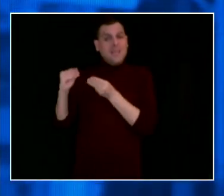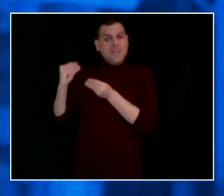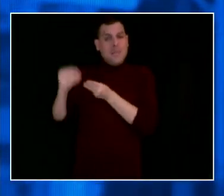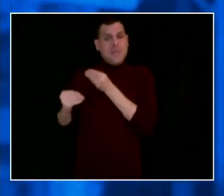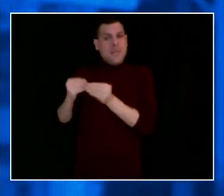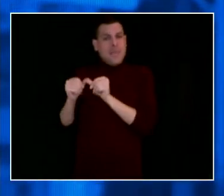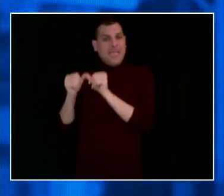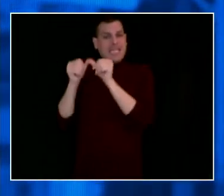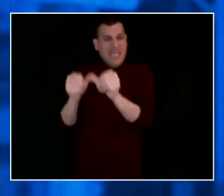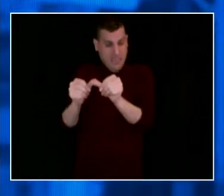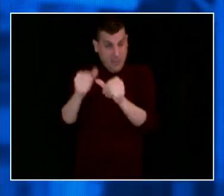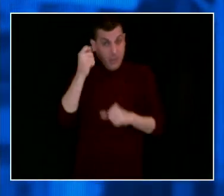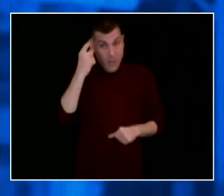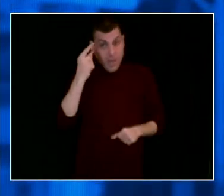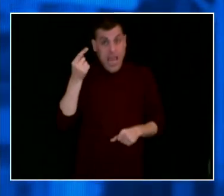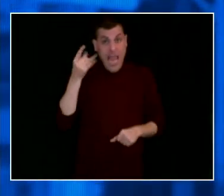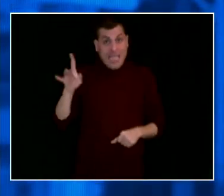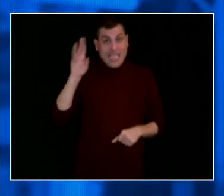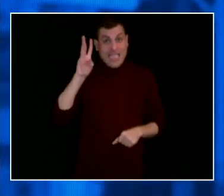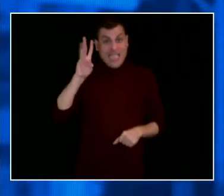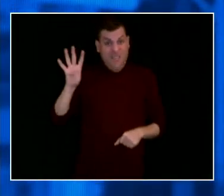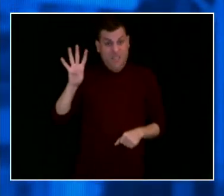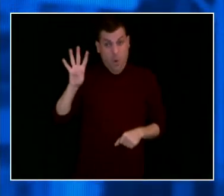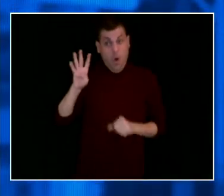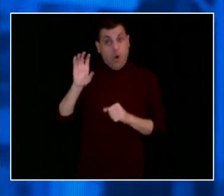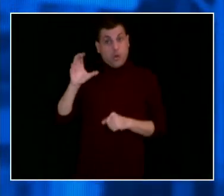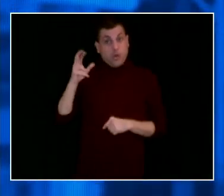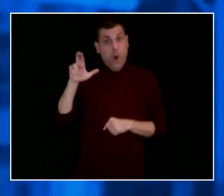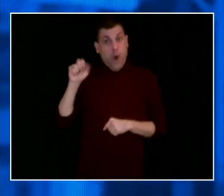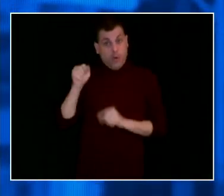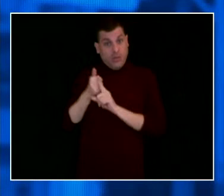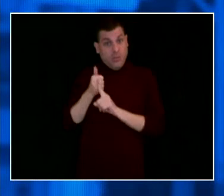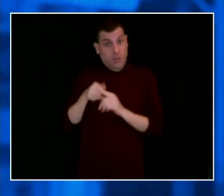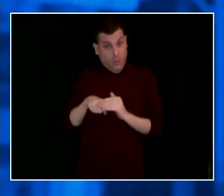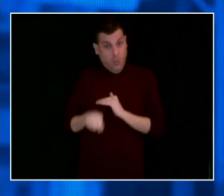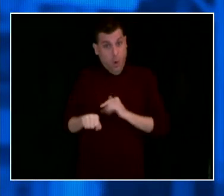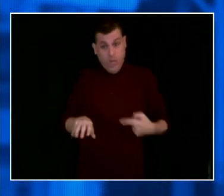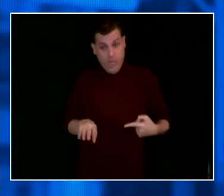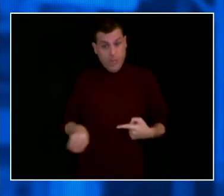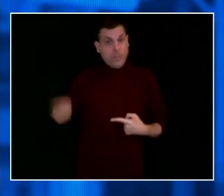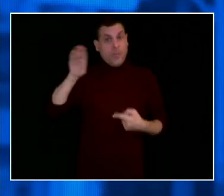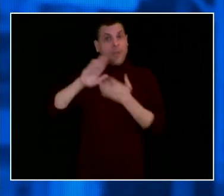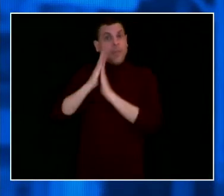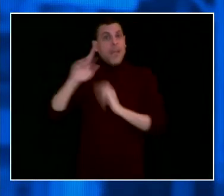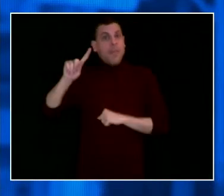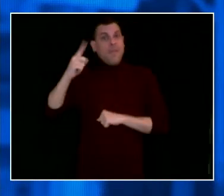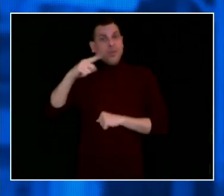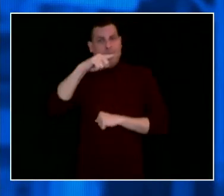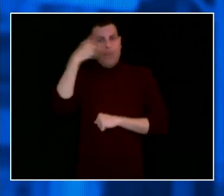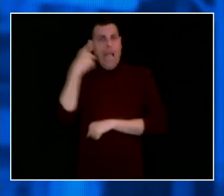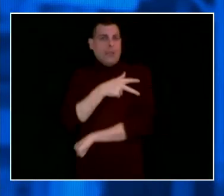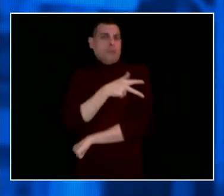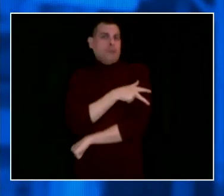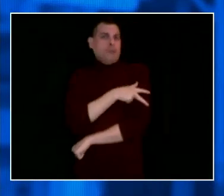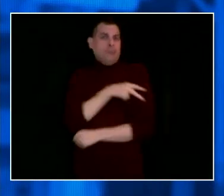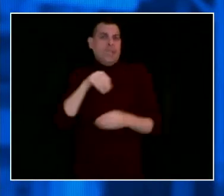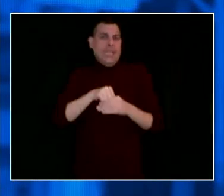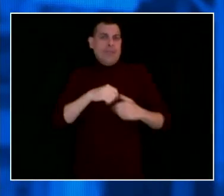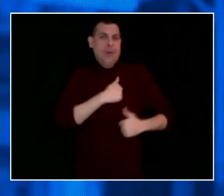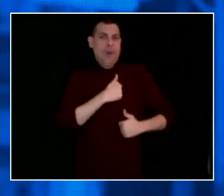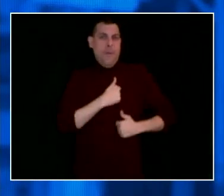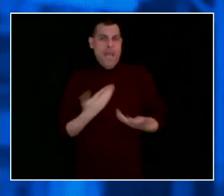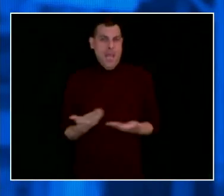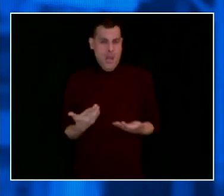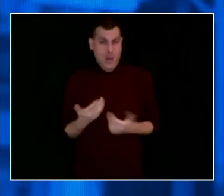1864, Charles Young rose up to become the first black colonel in the U.S. Army. 100 years later, Young was